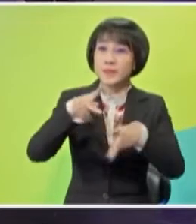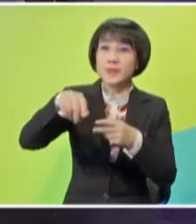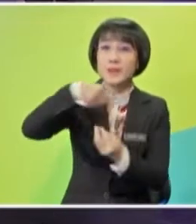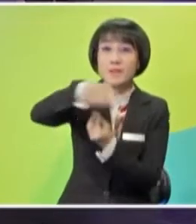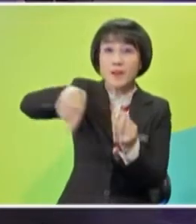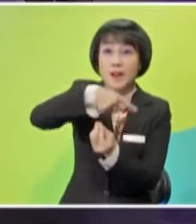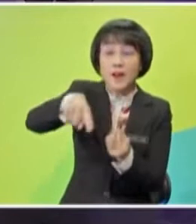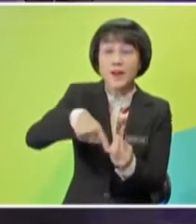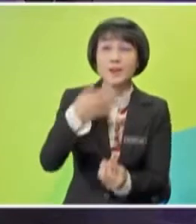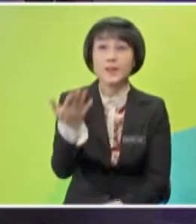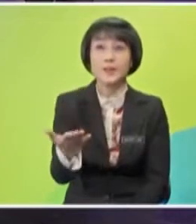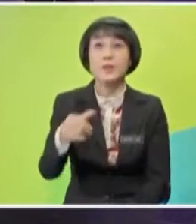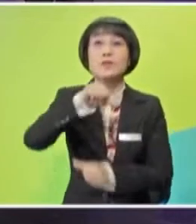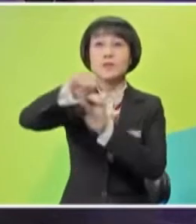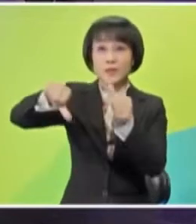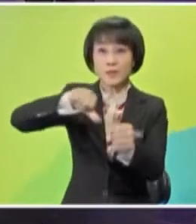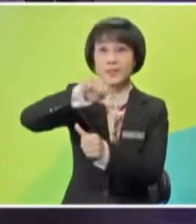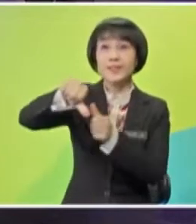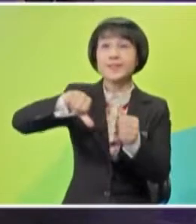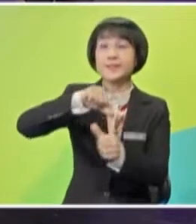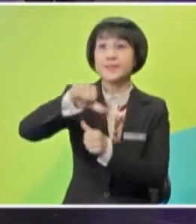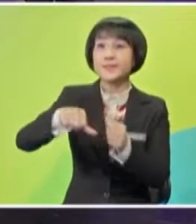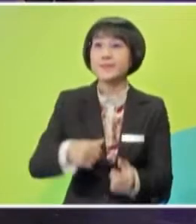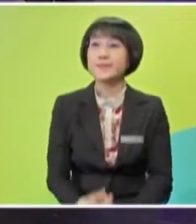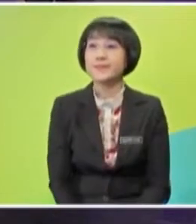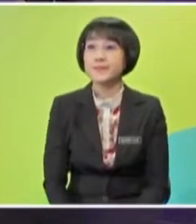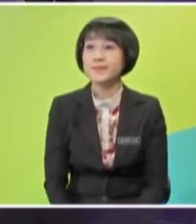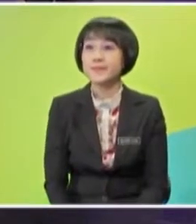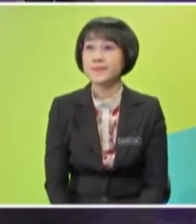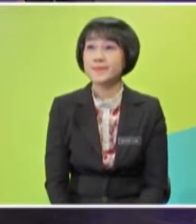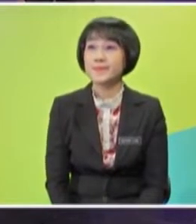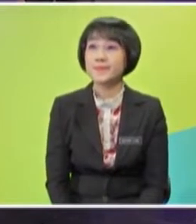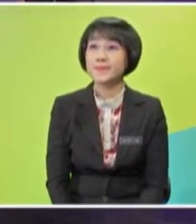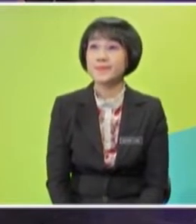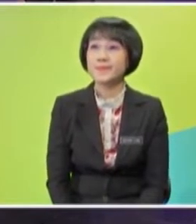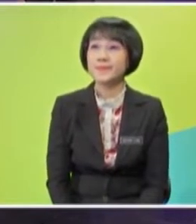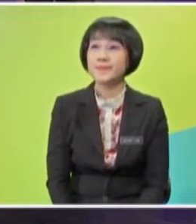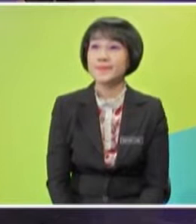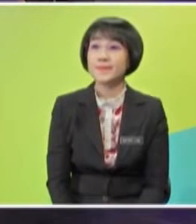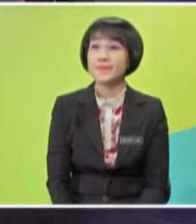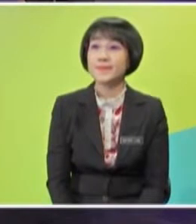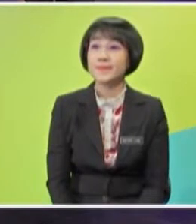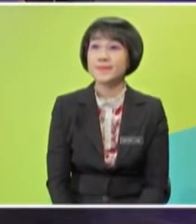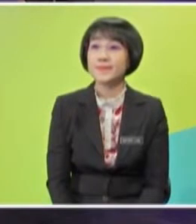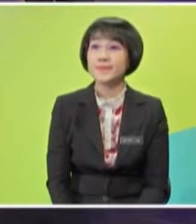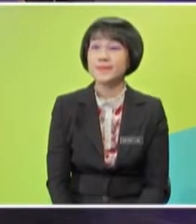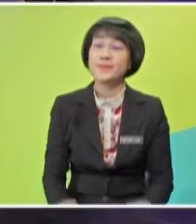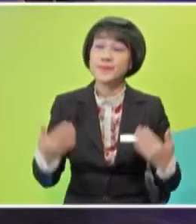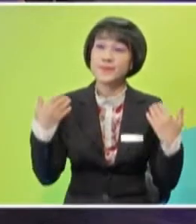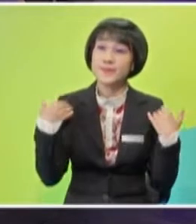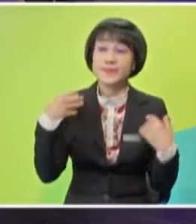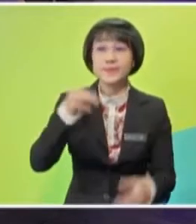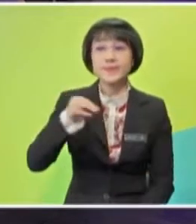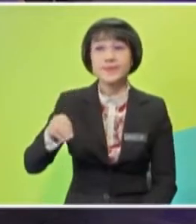Yeah. Okay. Thank you so much, Anis. Can we have another person talking about this word